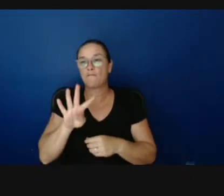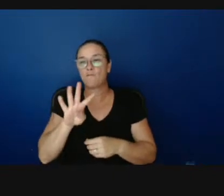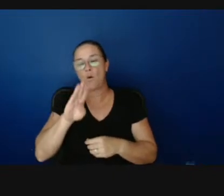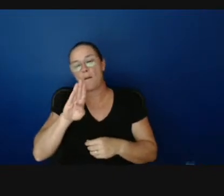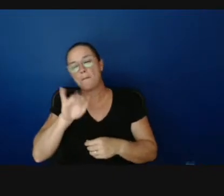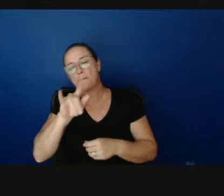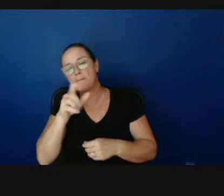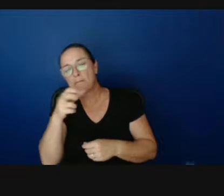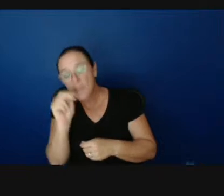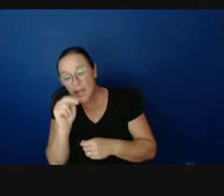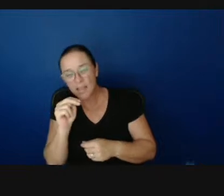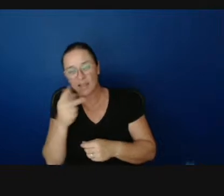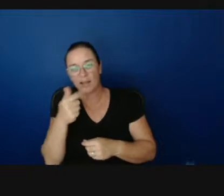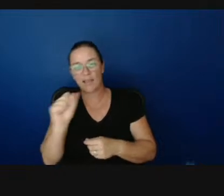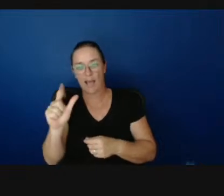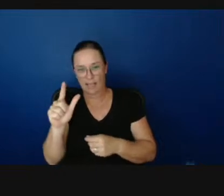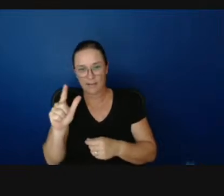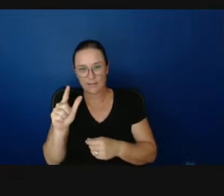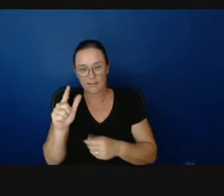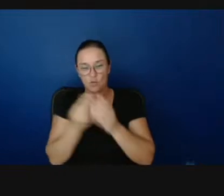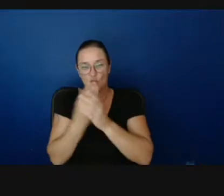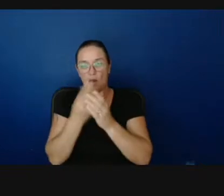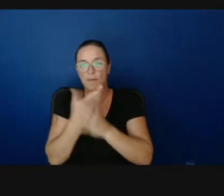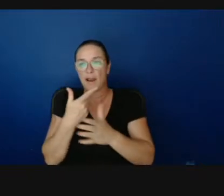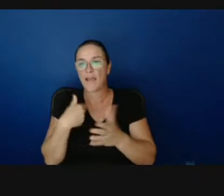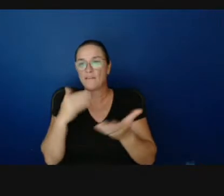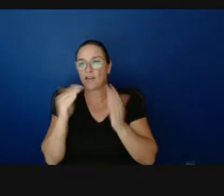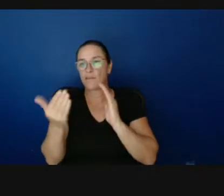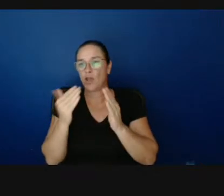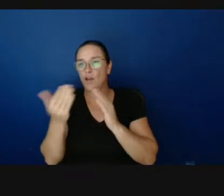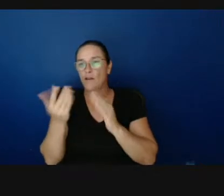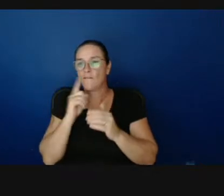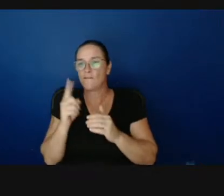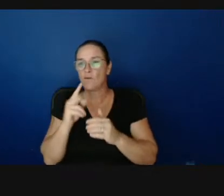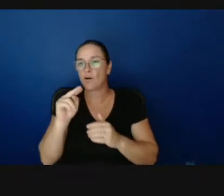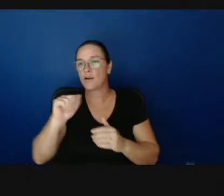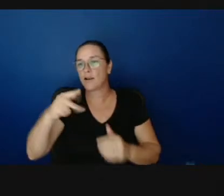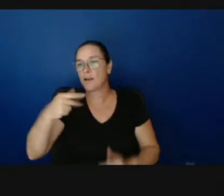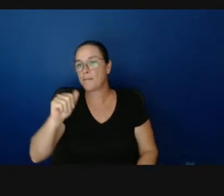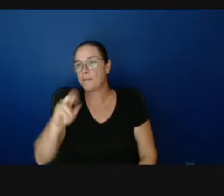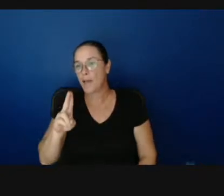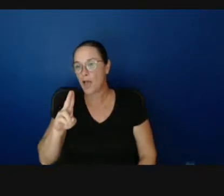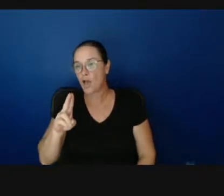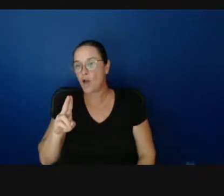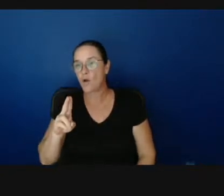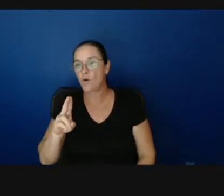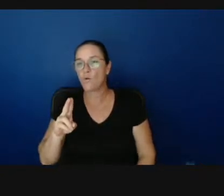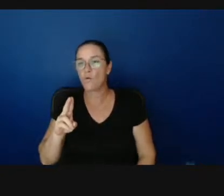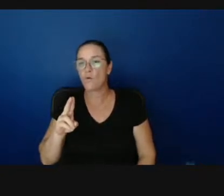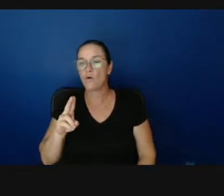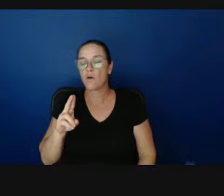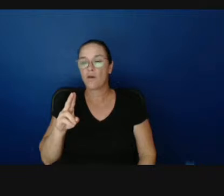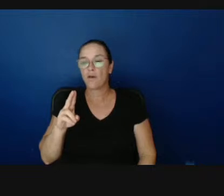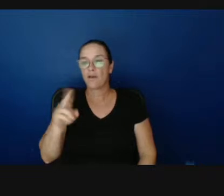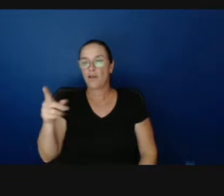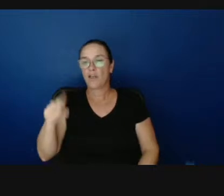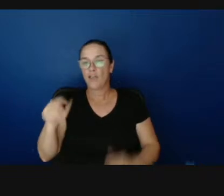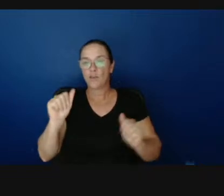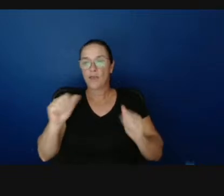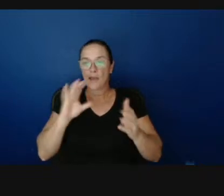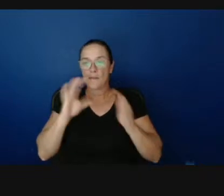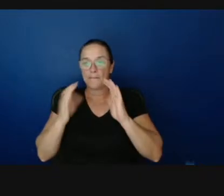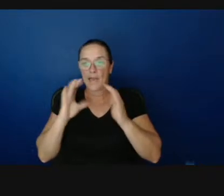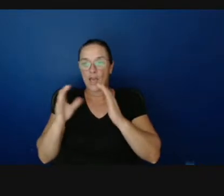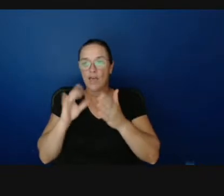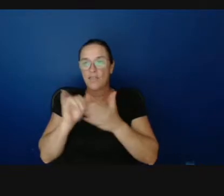erupted. And for comparison, I just have statistics from the Nepal eruption from September 2024. So that